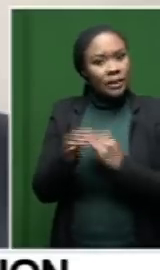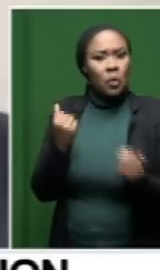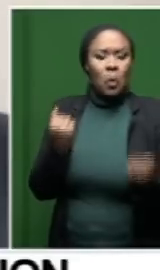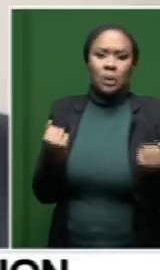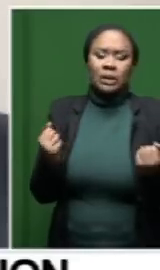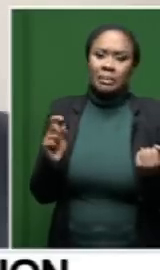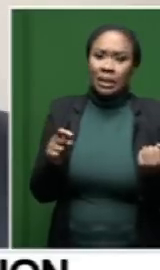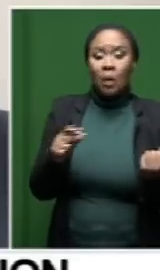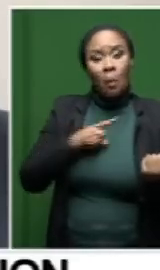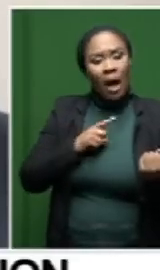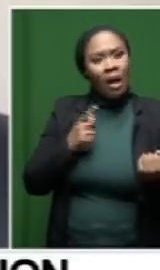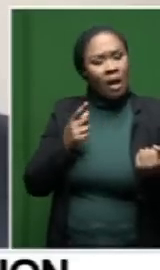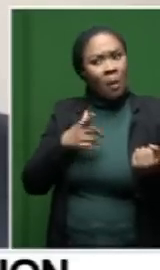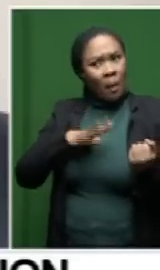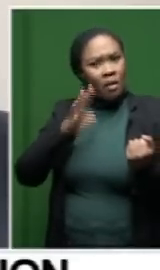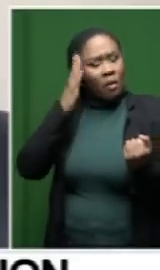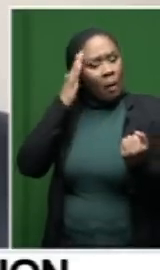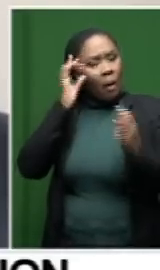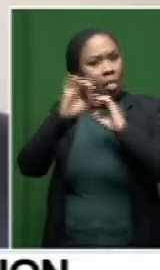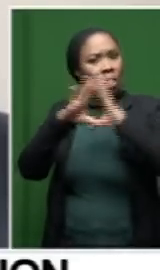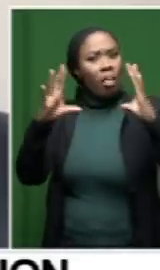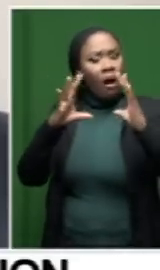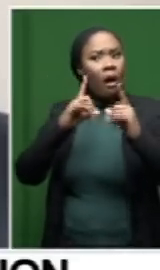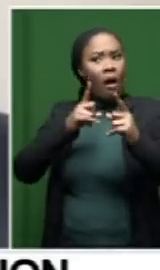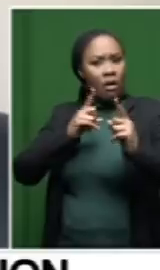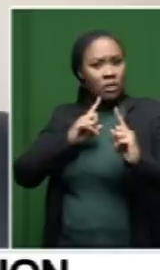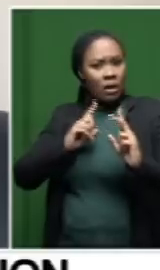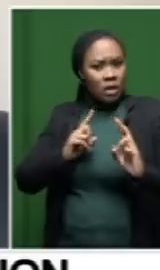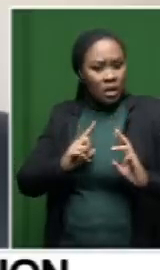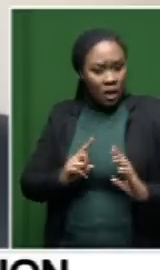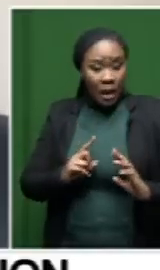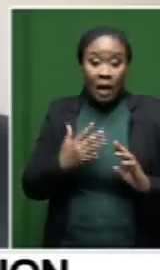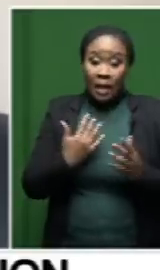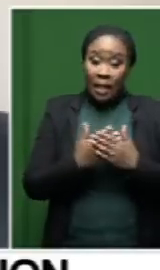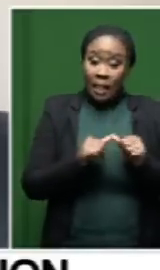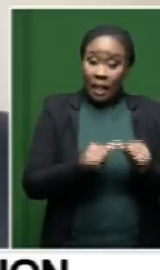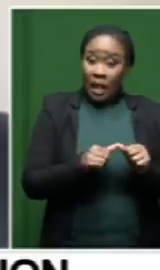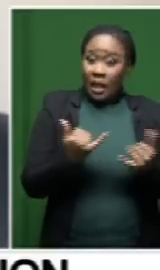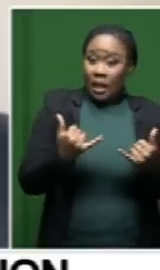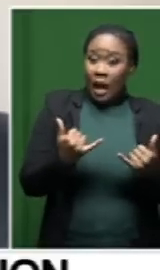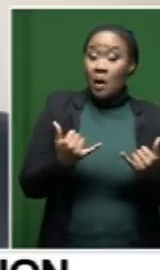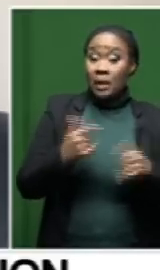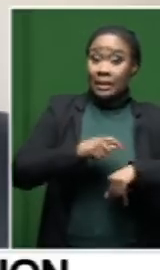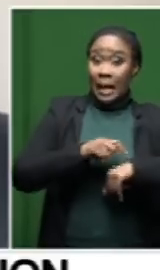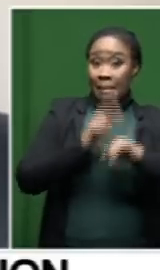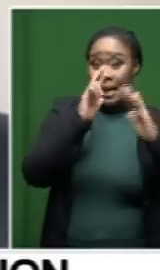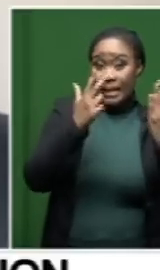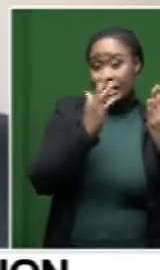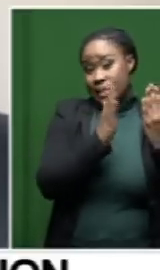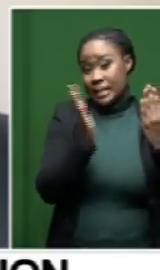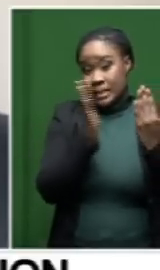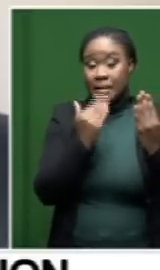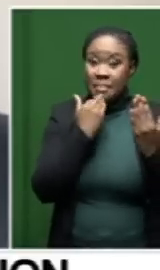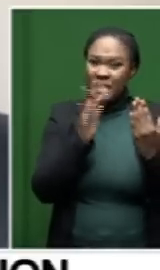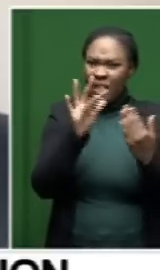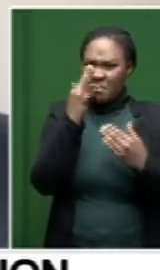answers are. But we need to find out what the answers are. I want to ask you, I'm going to continue the interview. I hope you don't mind, Advocate. We're into our news time, but if we can just steal